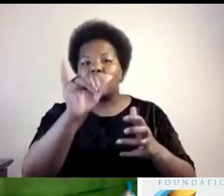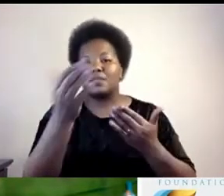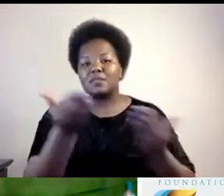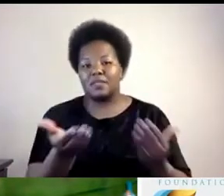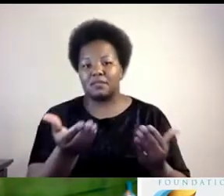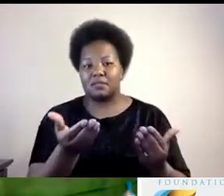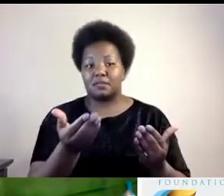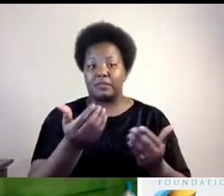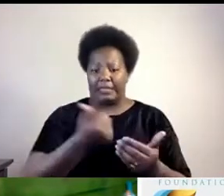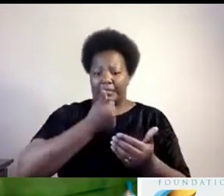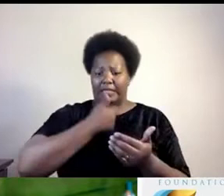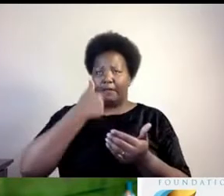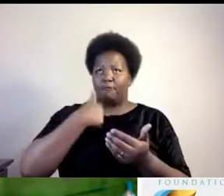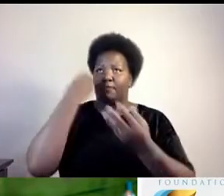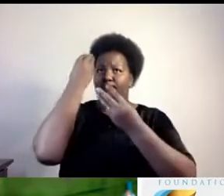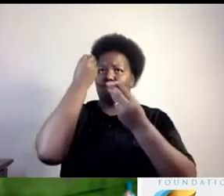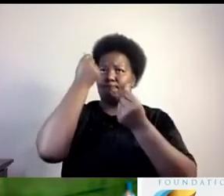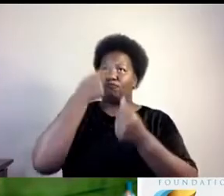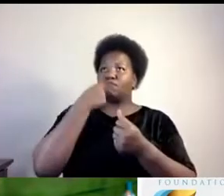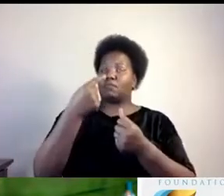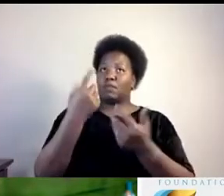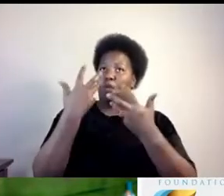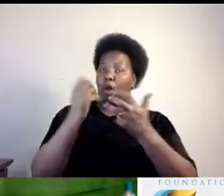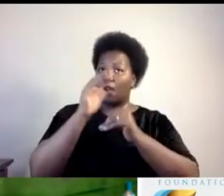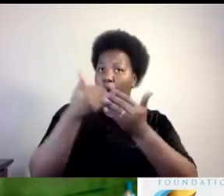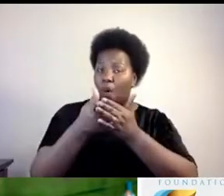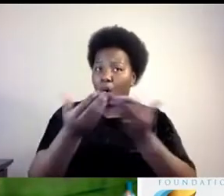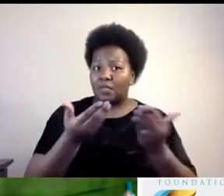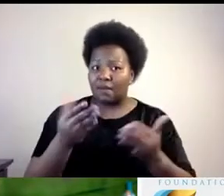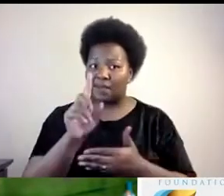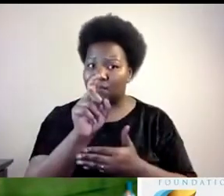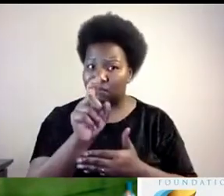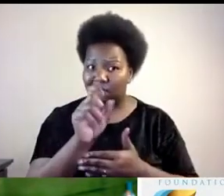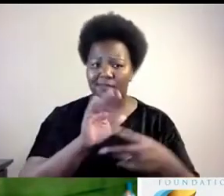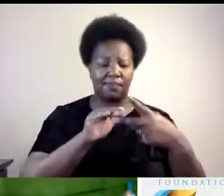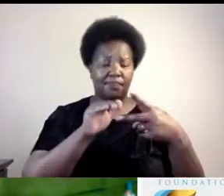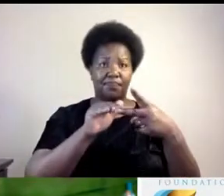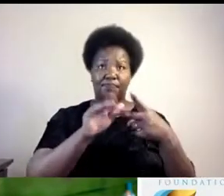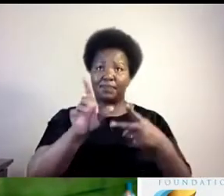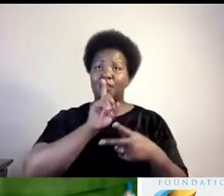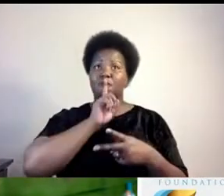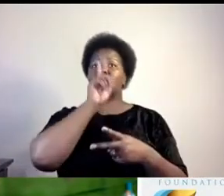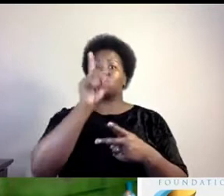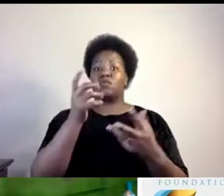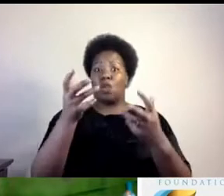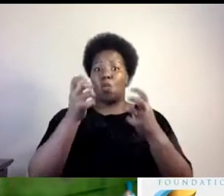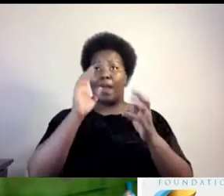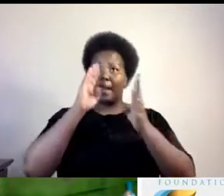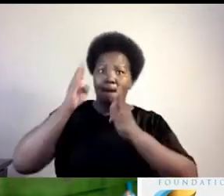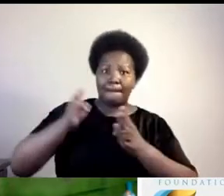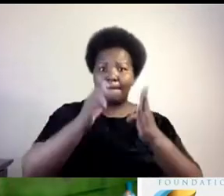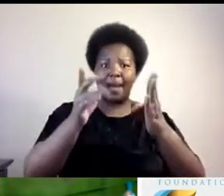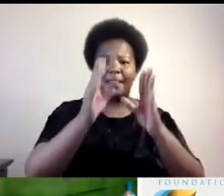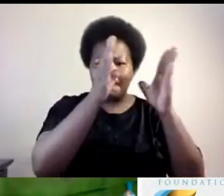ourselves, were they wanting all of the services? Did they really want the path planning services when perhaps